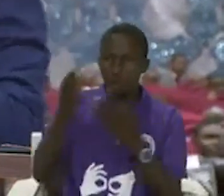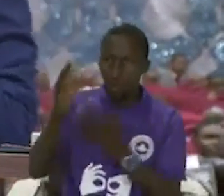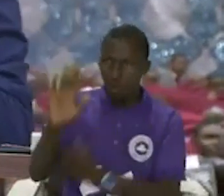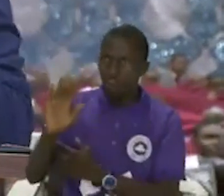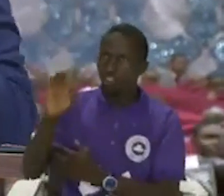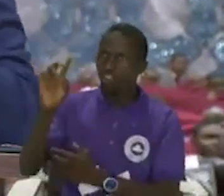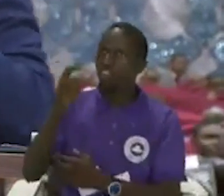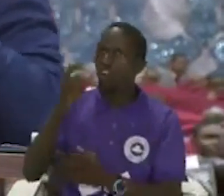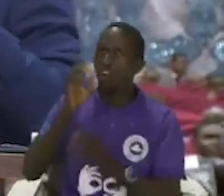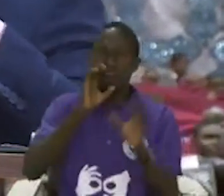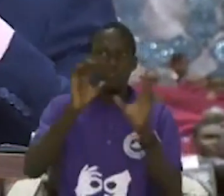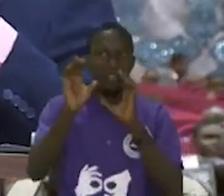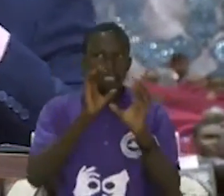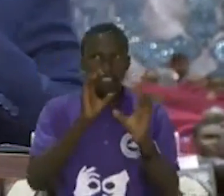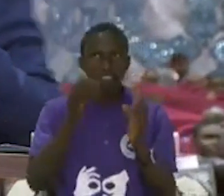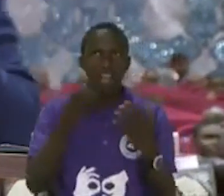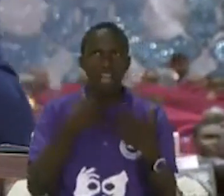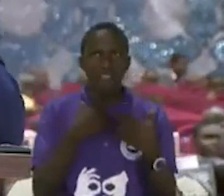conversation.